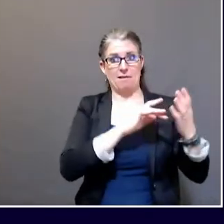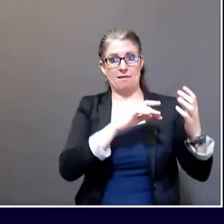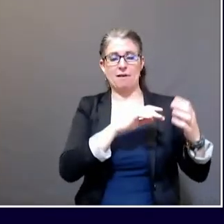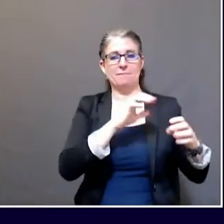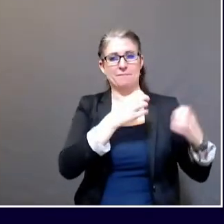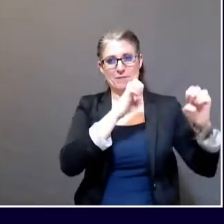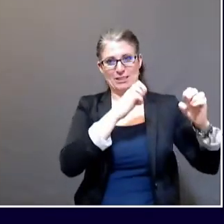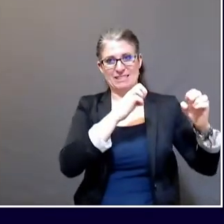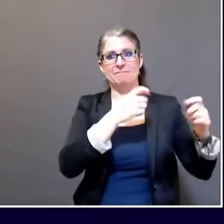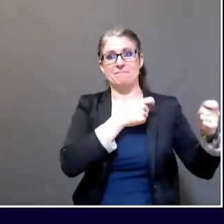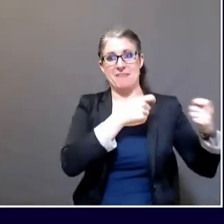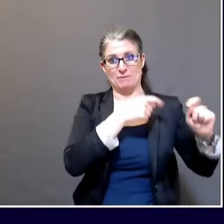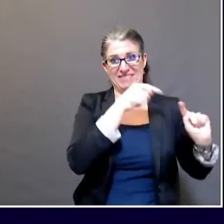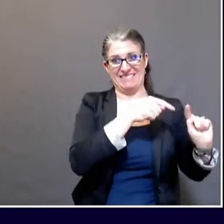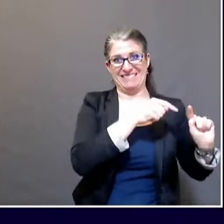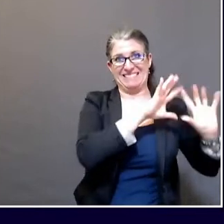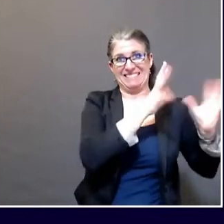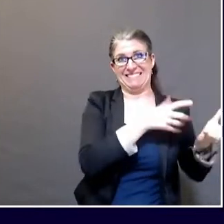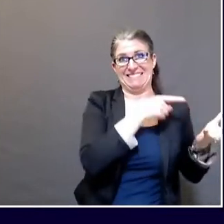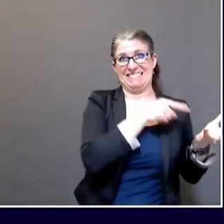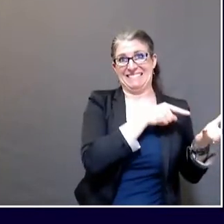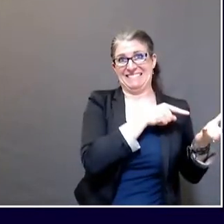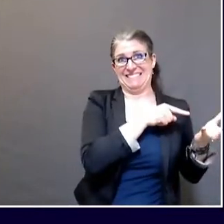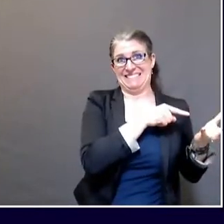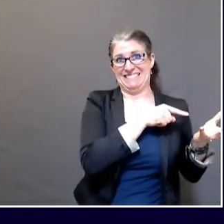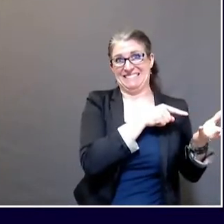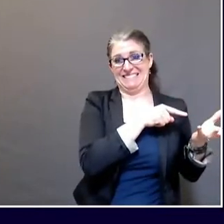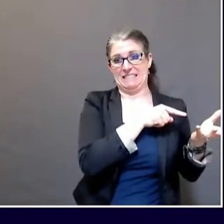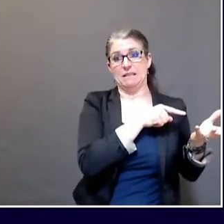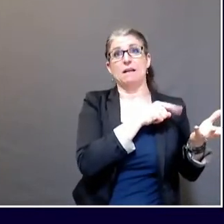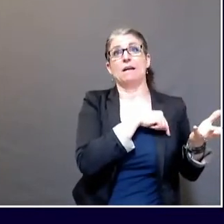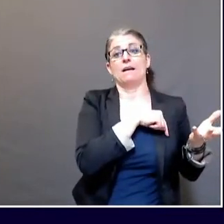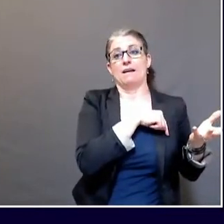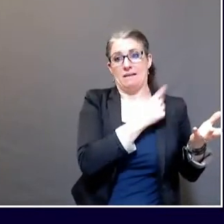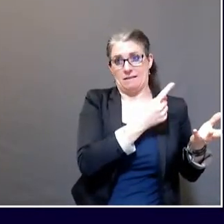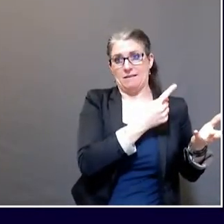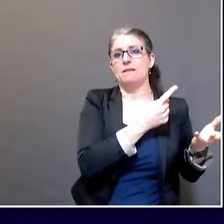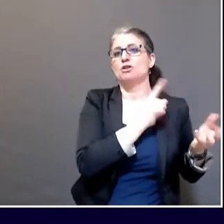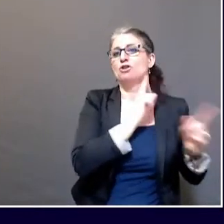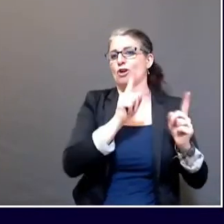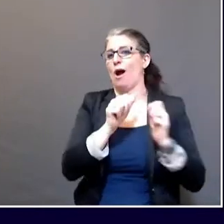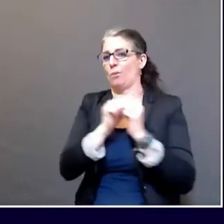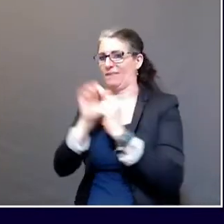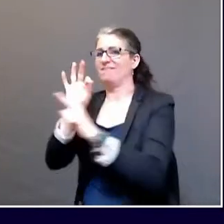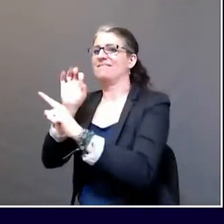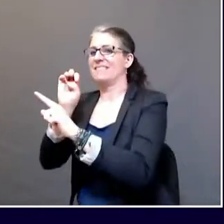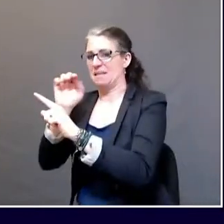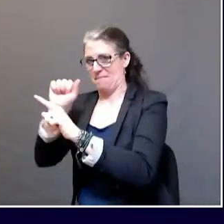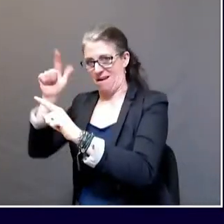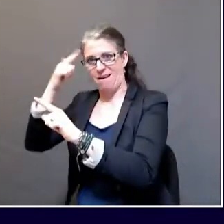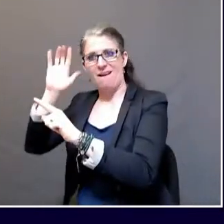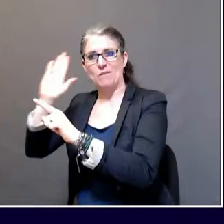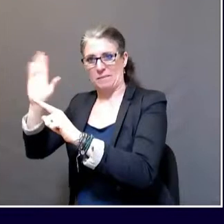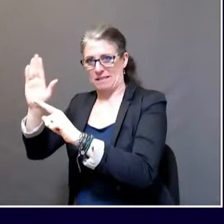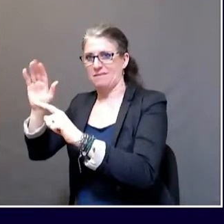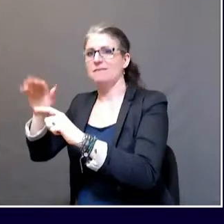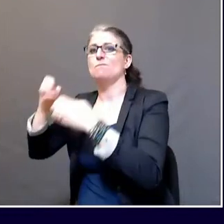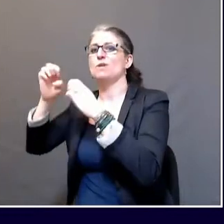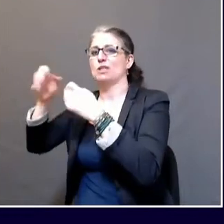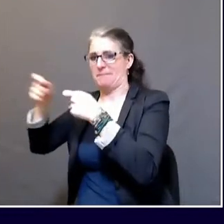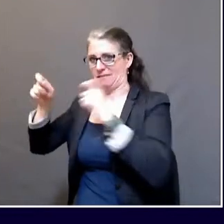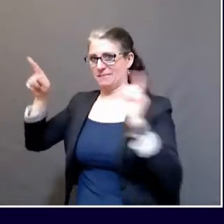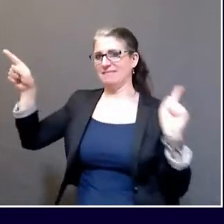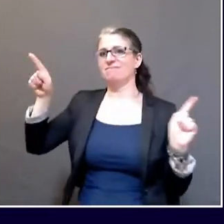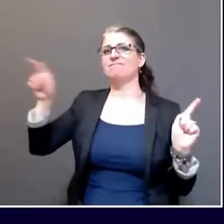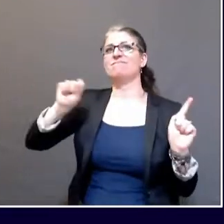because he too has started to have those discussions. But we are waiting to see what the exact plans are going to be. As of right